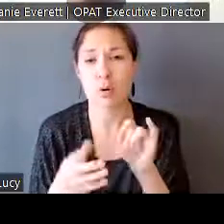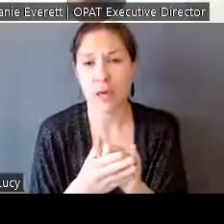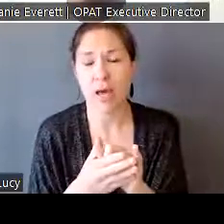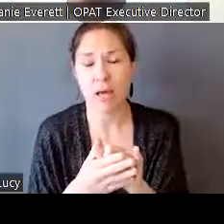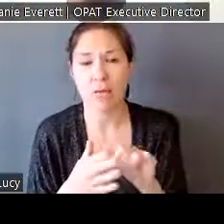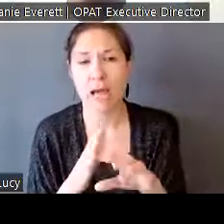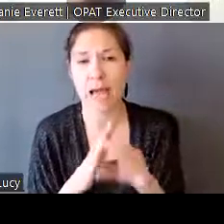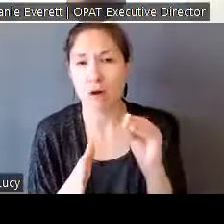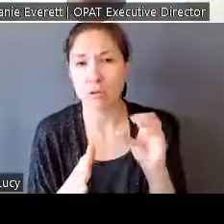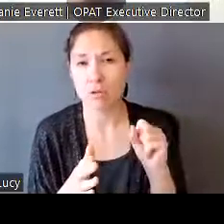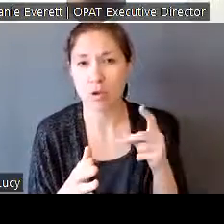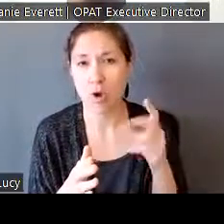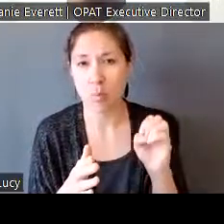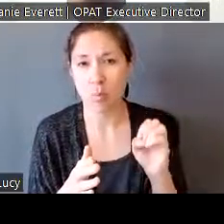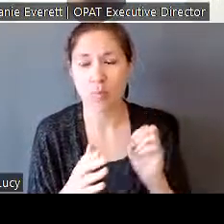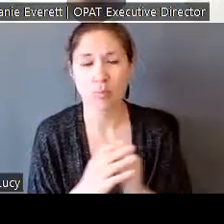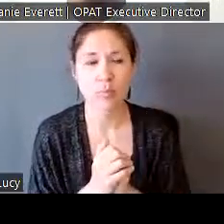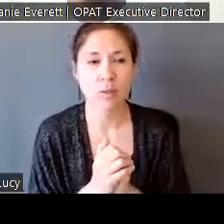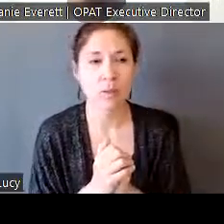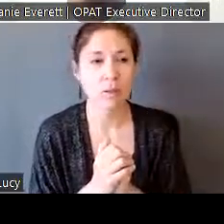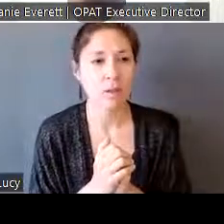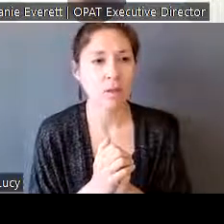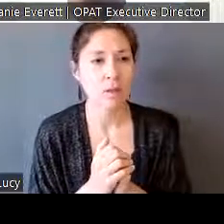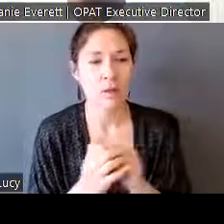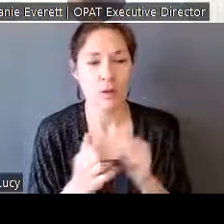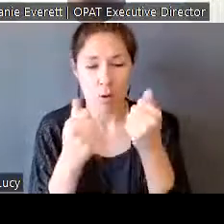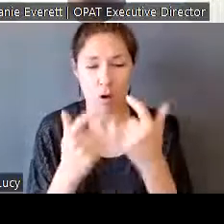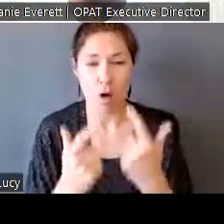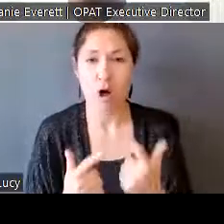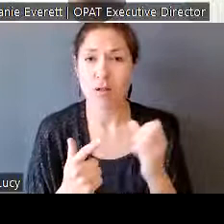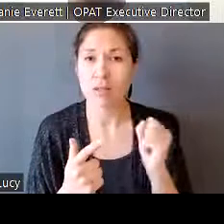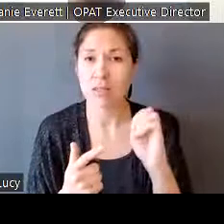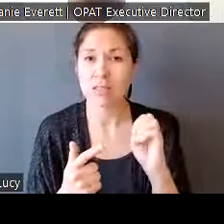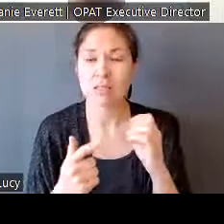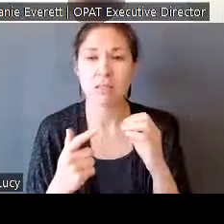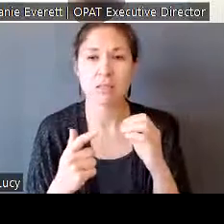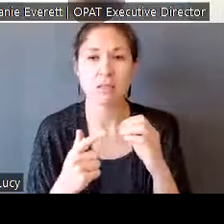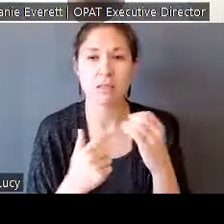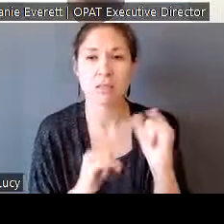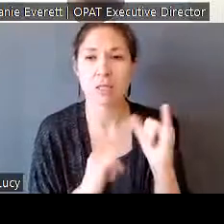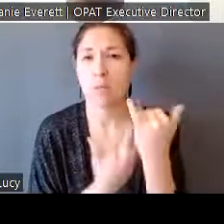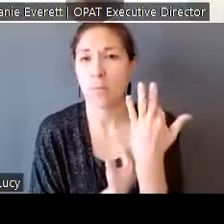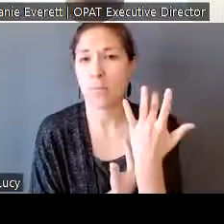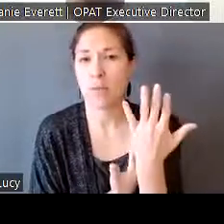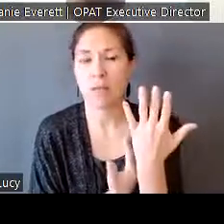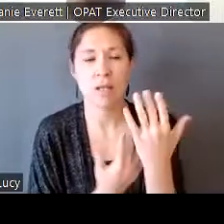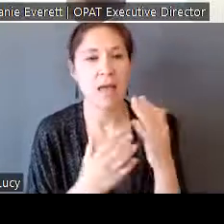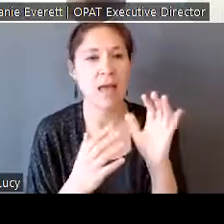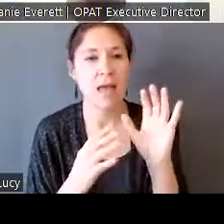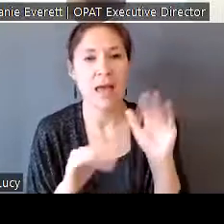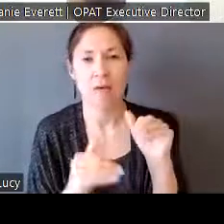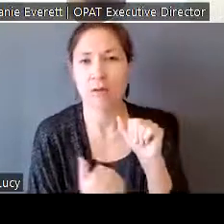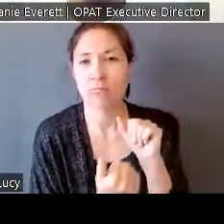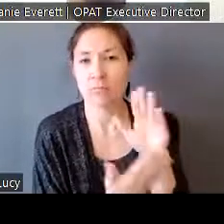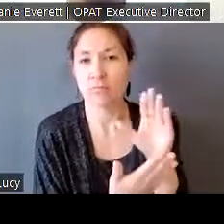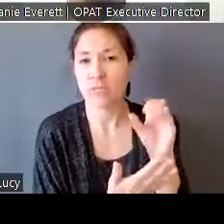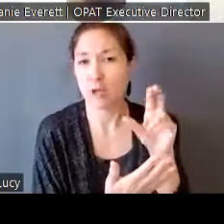All these cases are currently in the pending status, so they have not been heard before the CRB as of